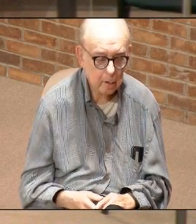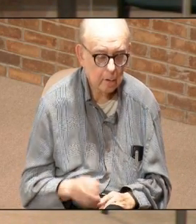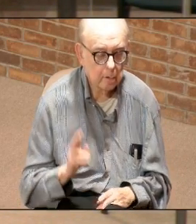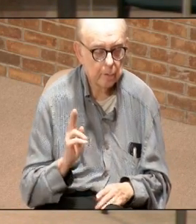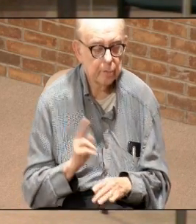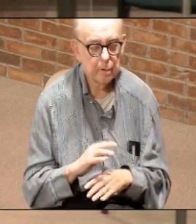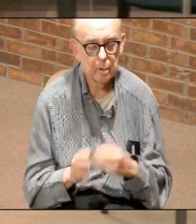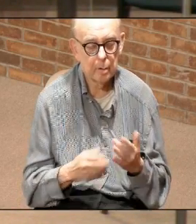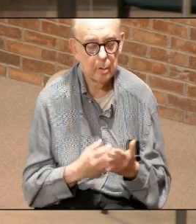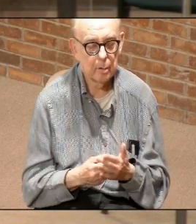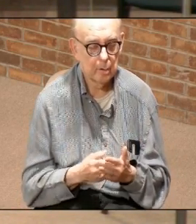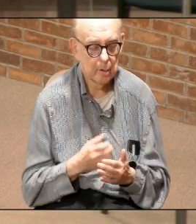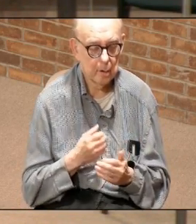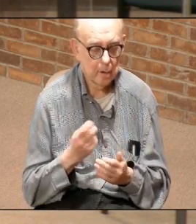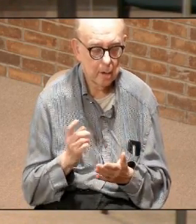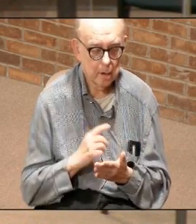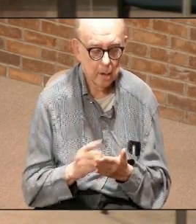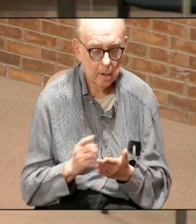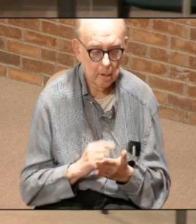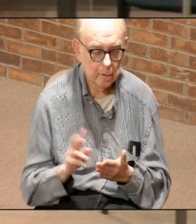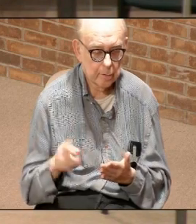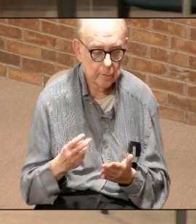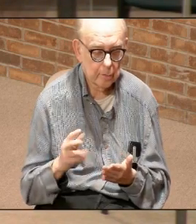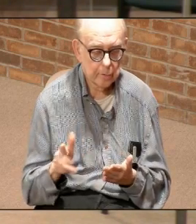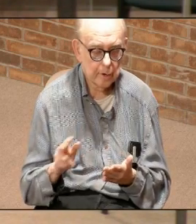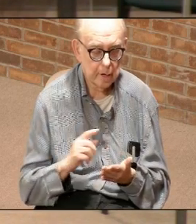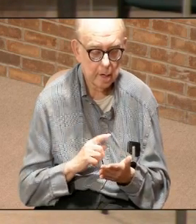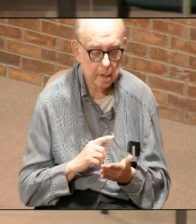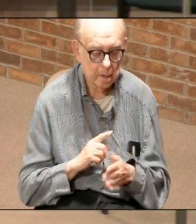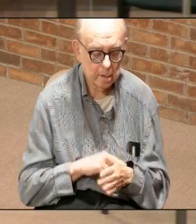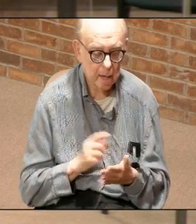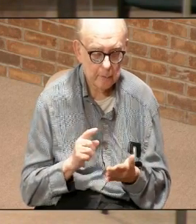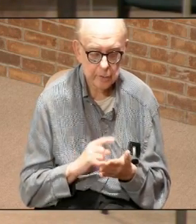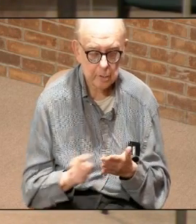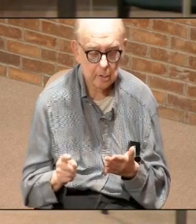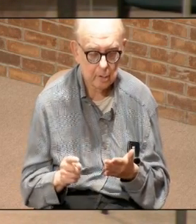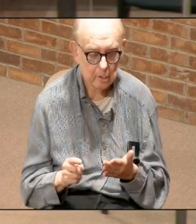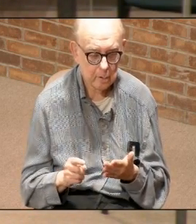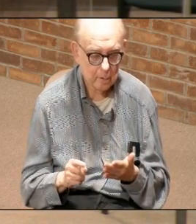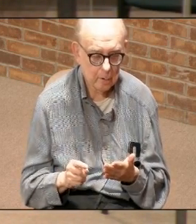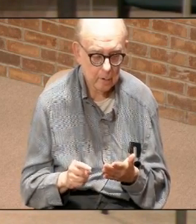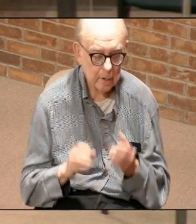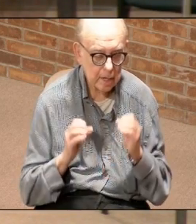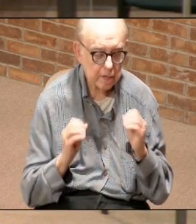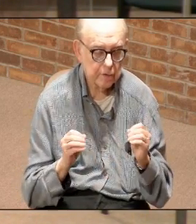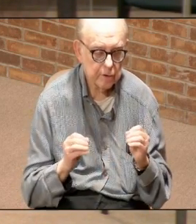Spending almost every week, 2-3 times a week, in teacher